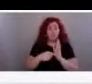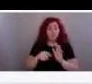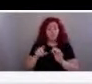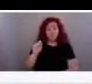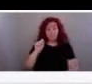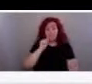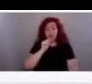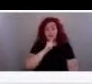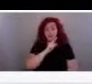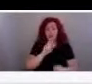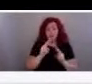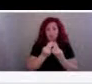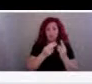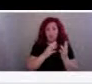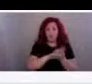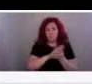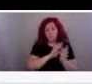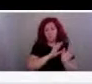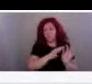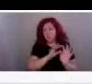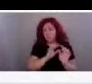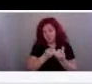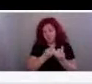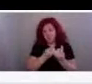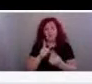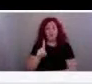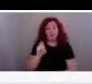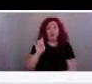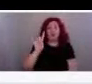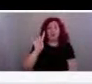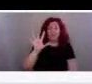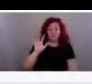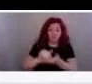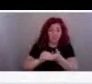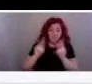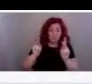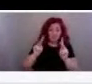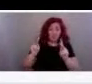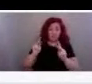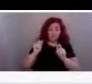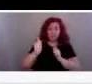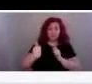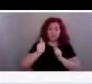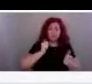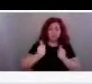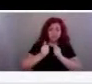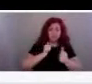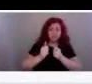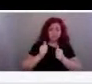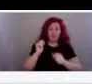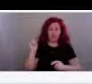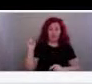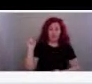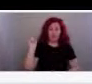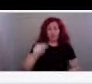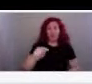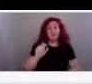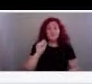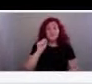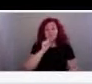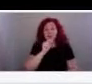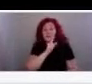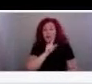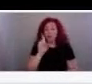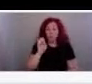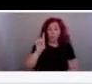district plus over 180 000 people commute to scottsdale the city along with the 101 and work across